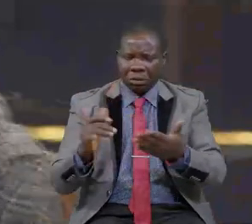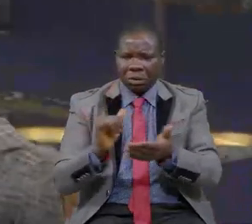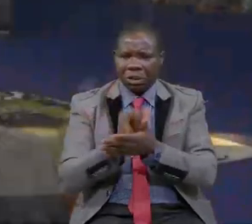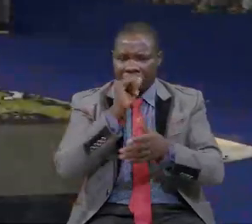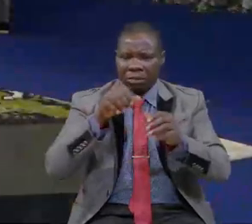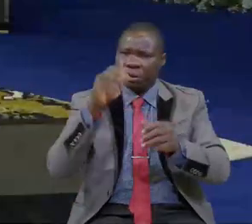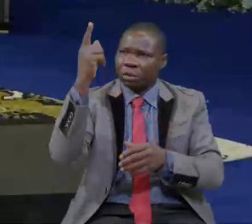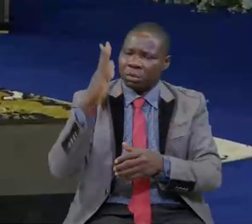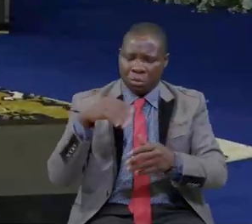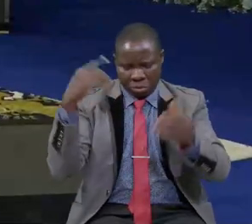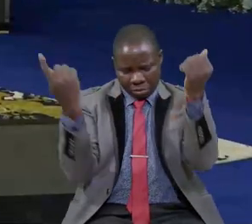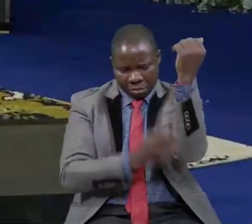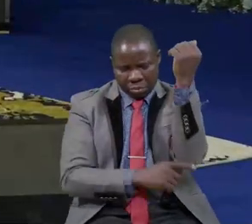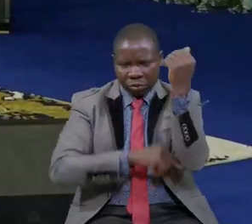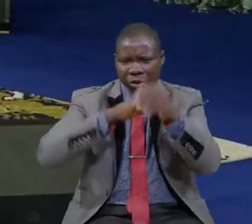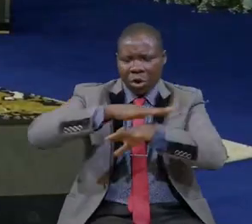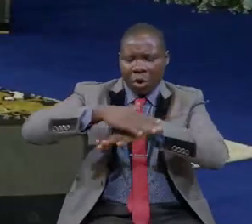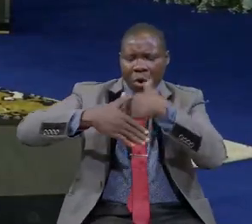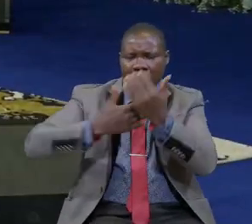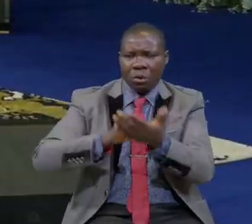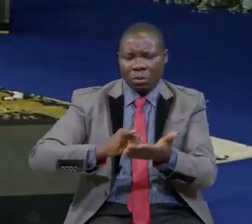those abominations, grace